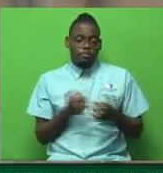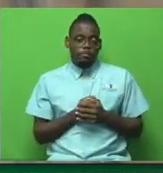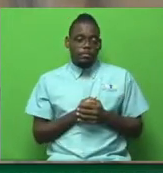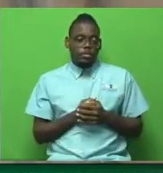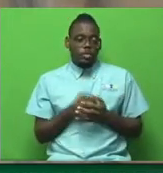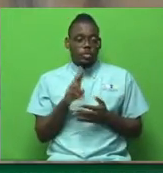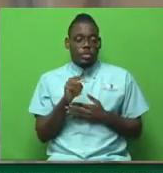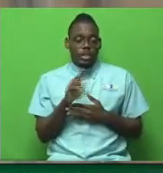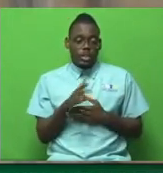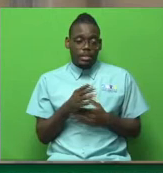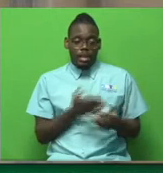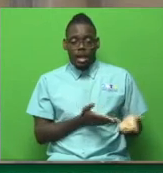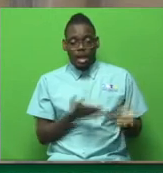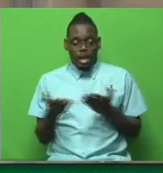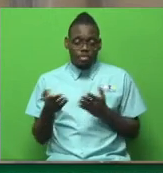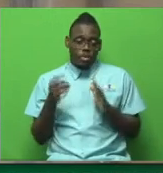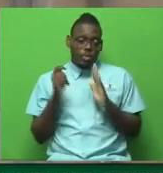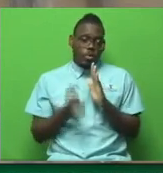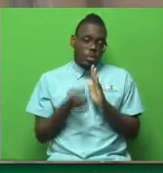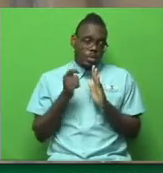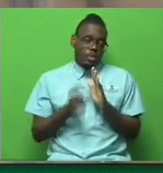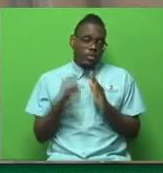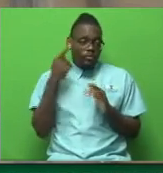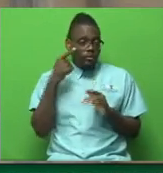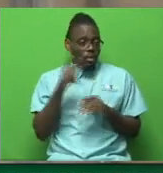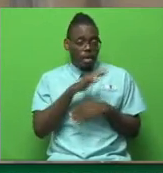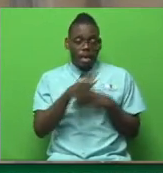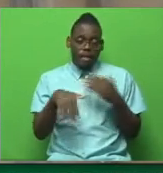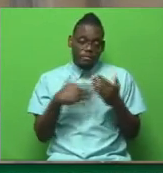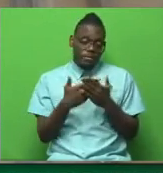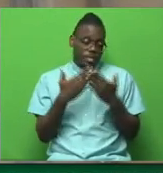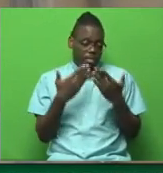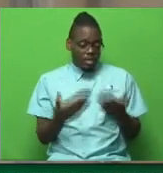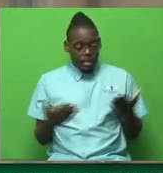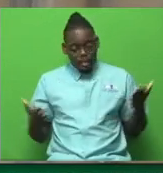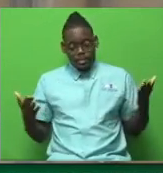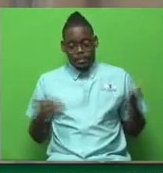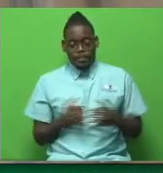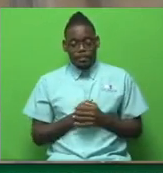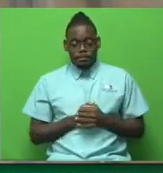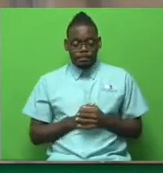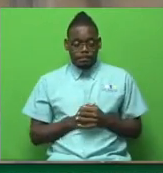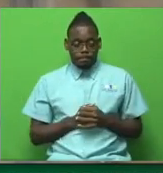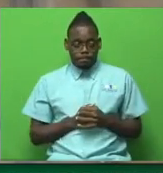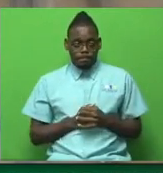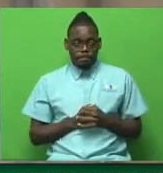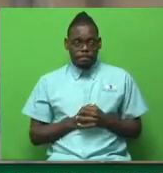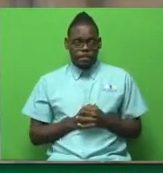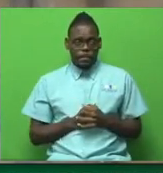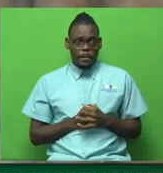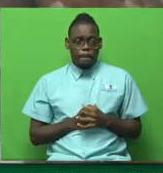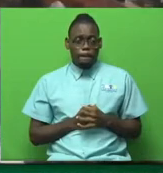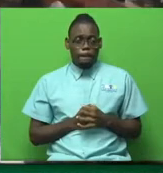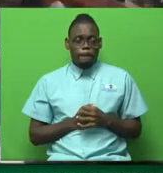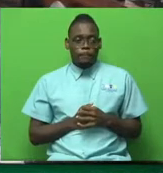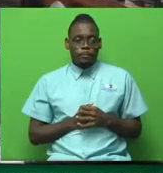every single occasion and vilified members please